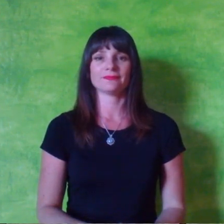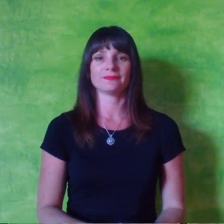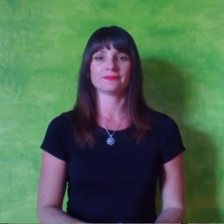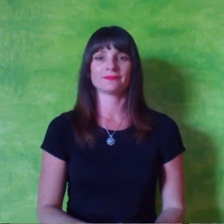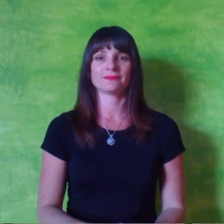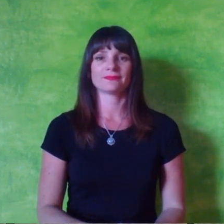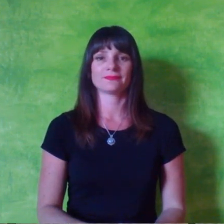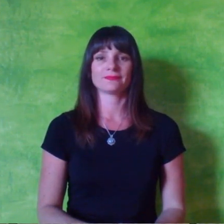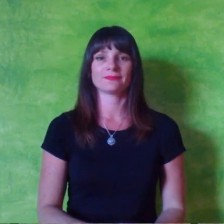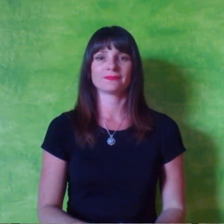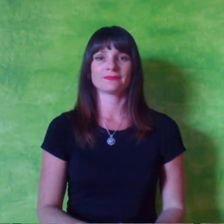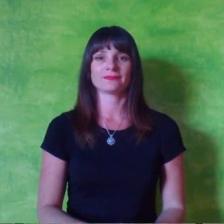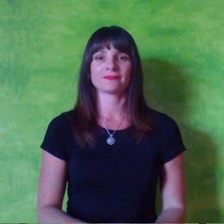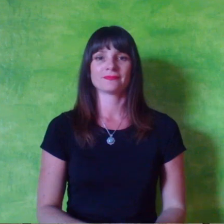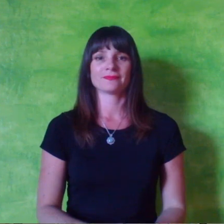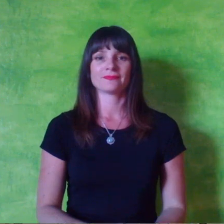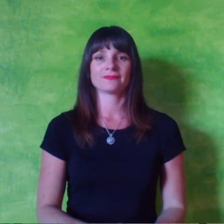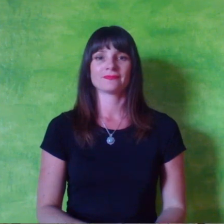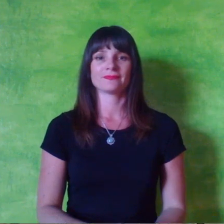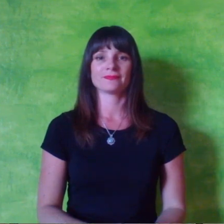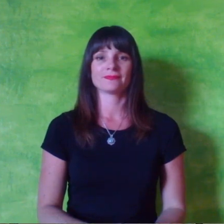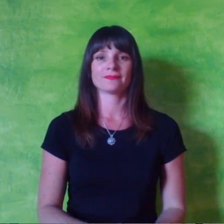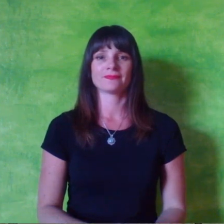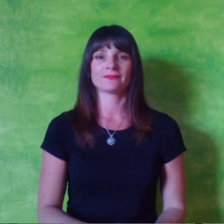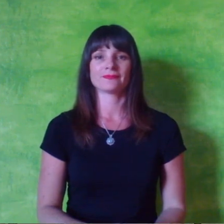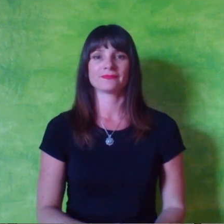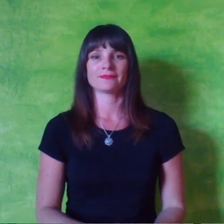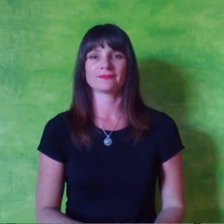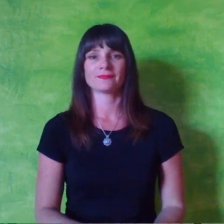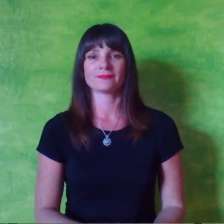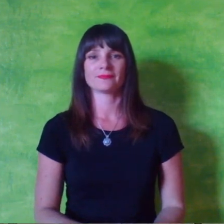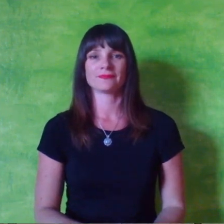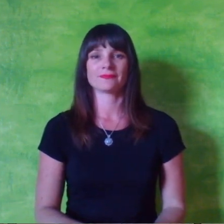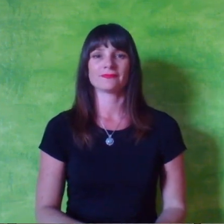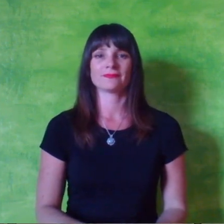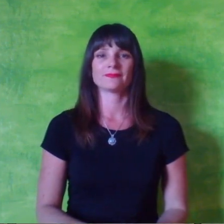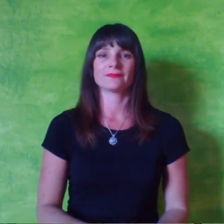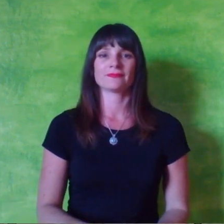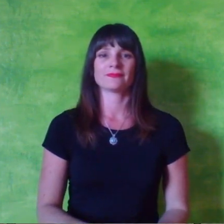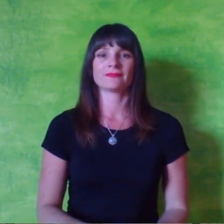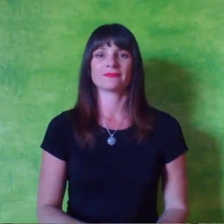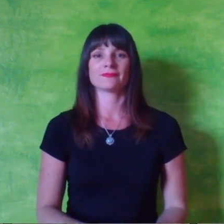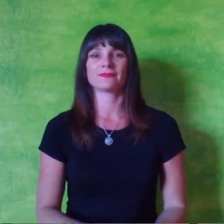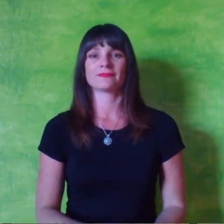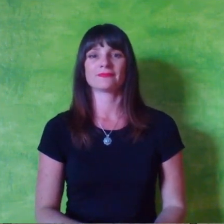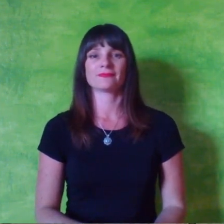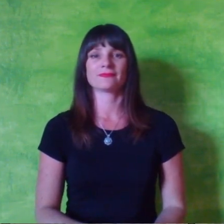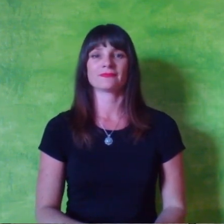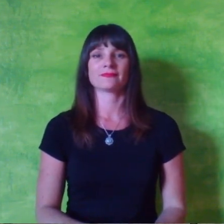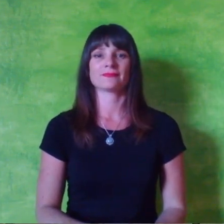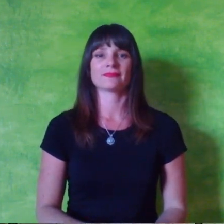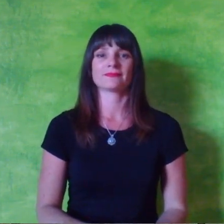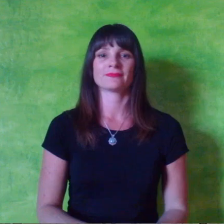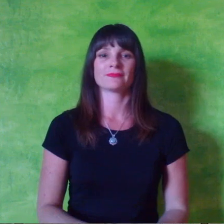Just kind of shave off this stuff. Maybe just a little bit more over here.